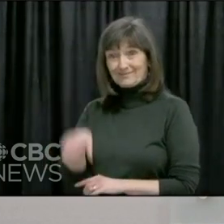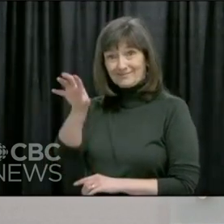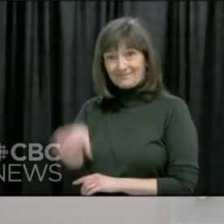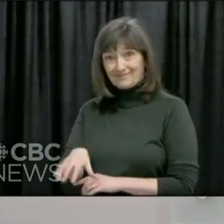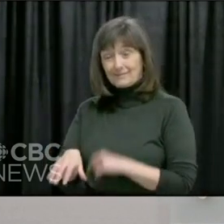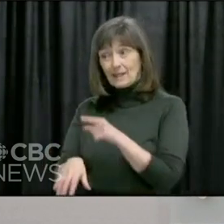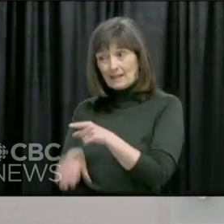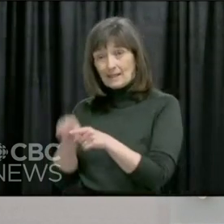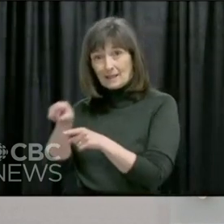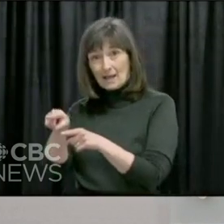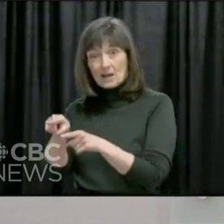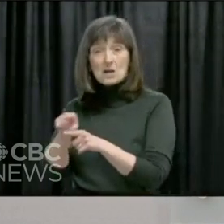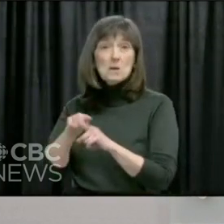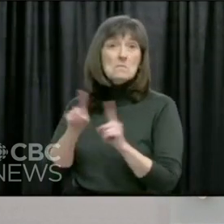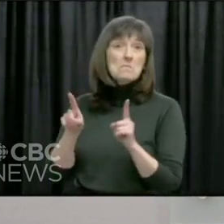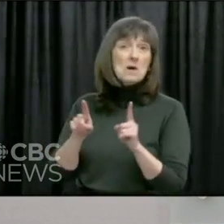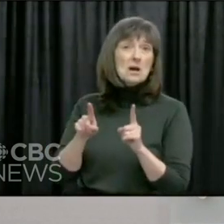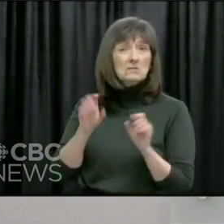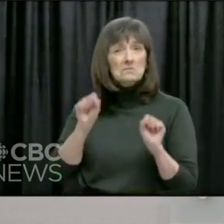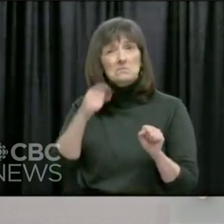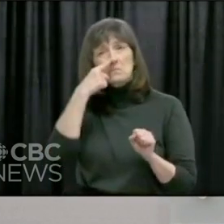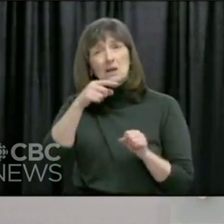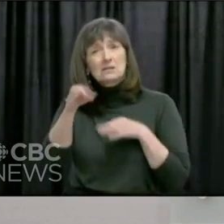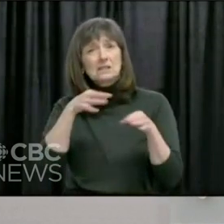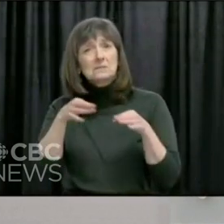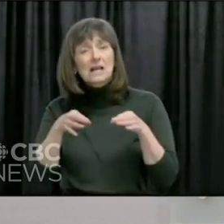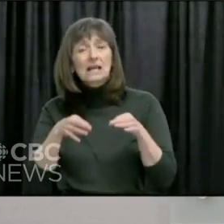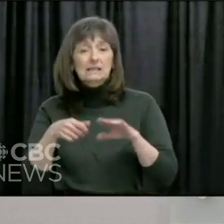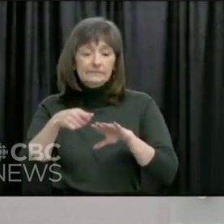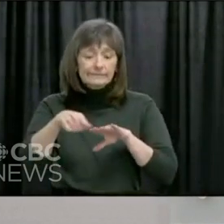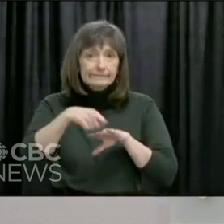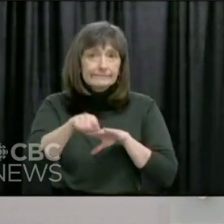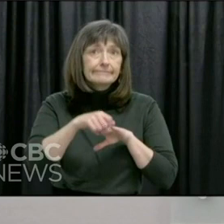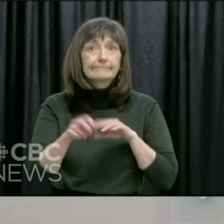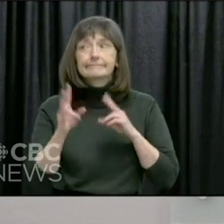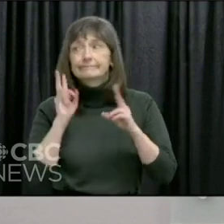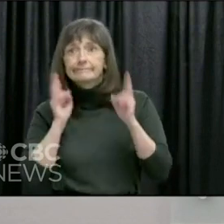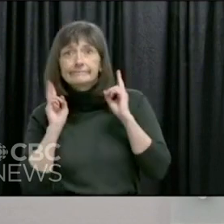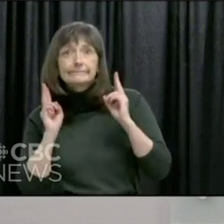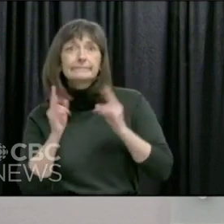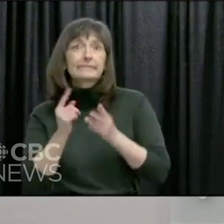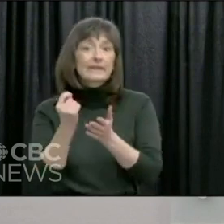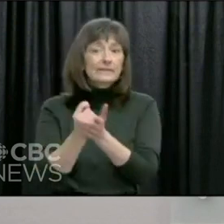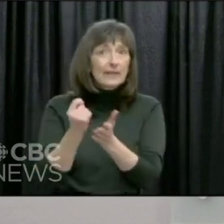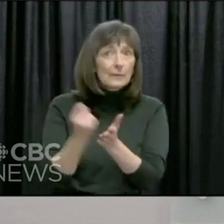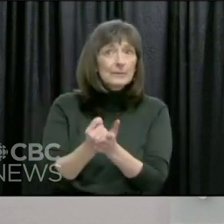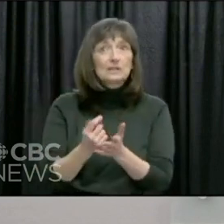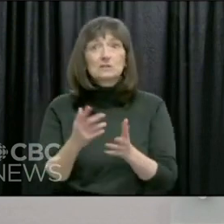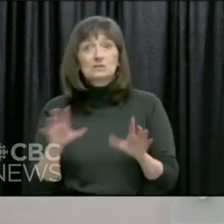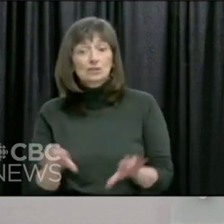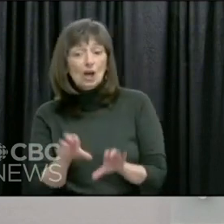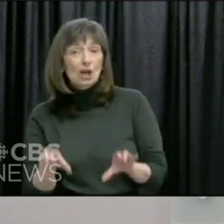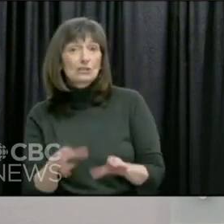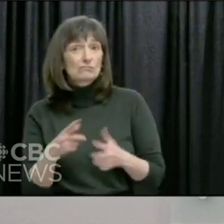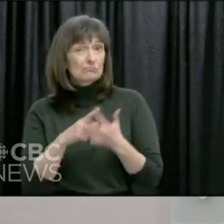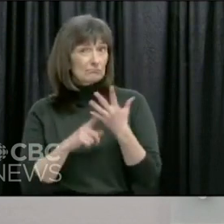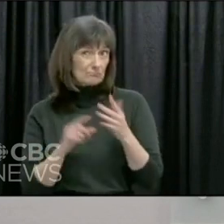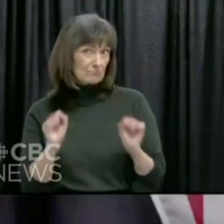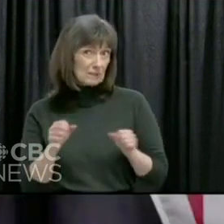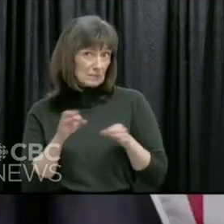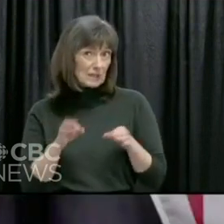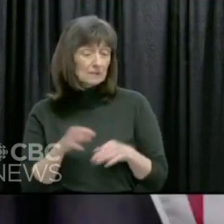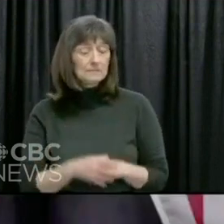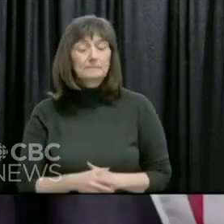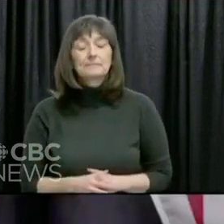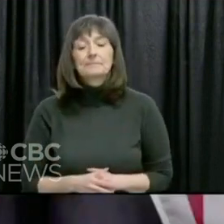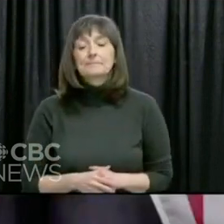to be for places like hair, nail salons, and medical care that might be like physio or massage clinics? So the